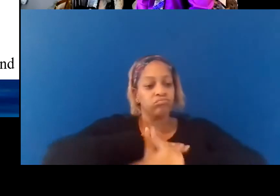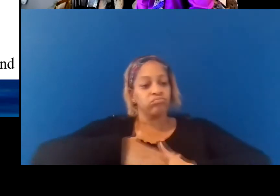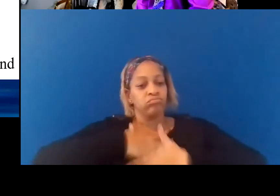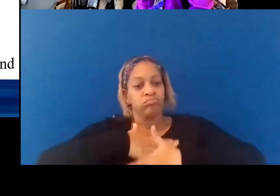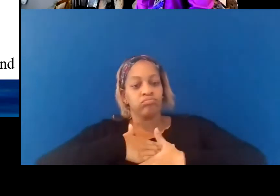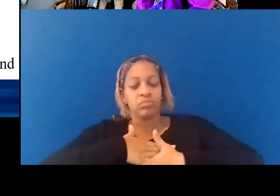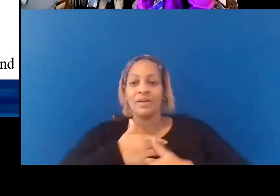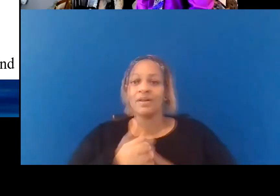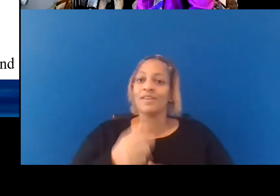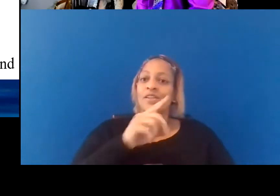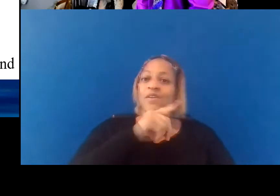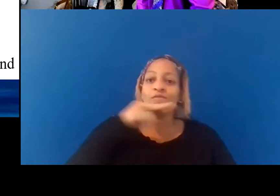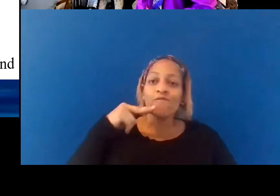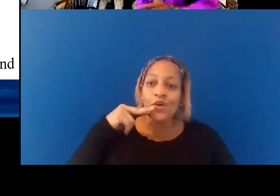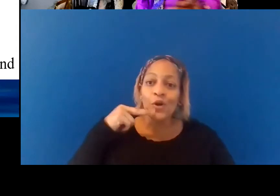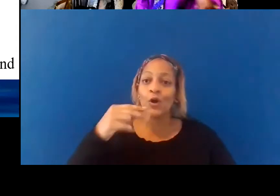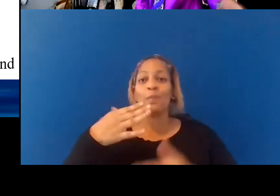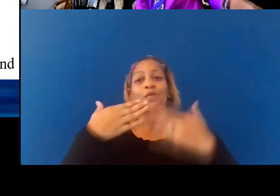verb.